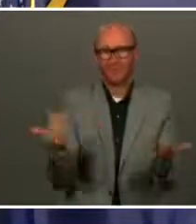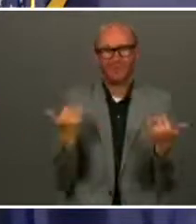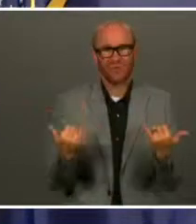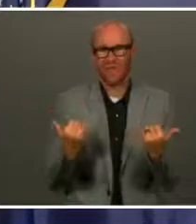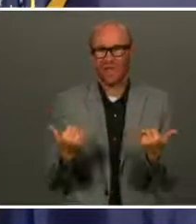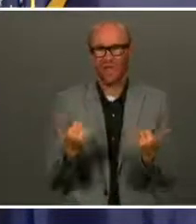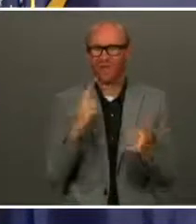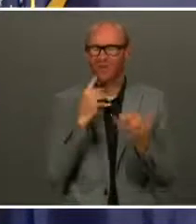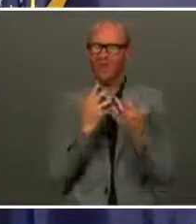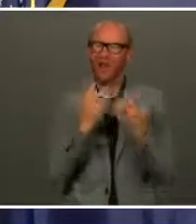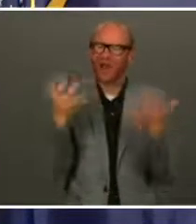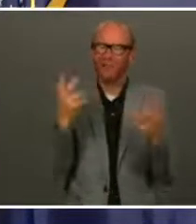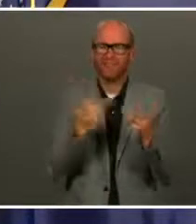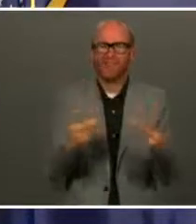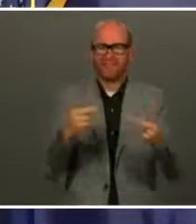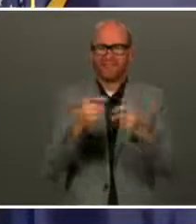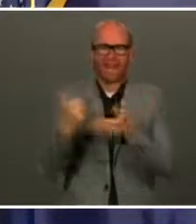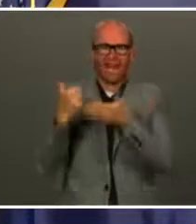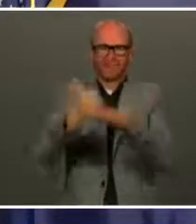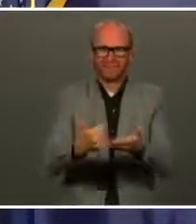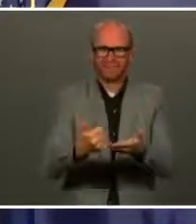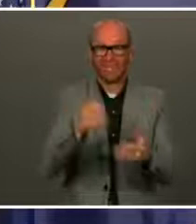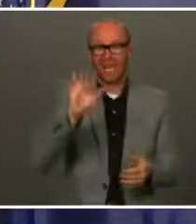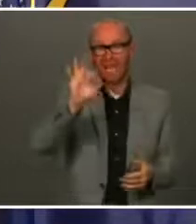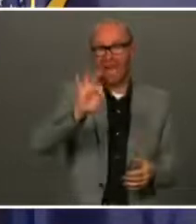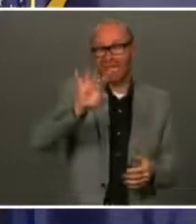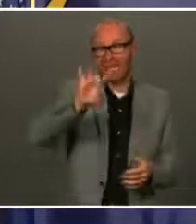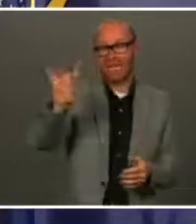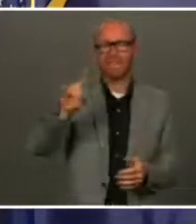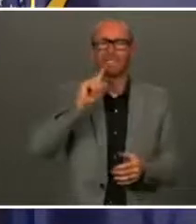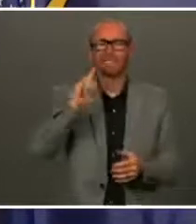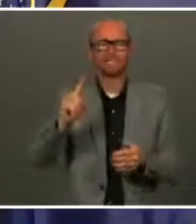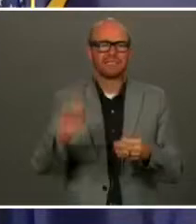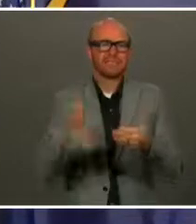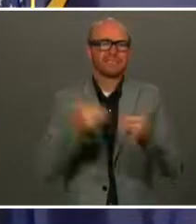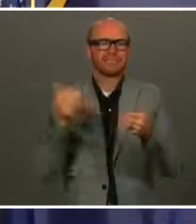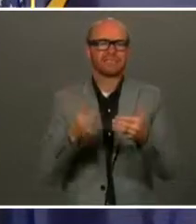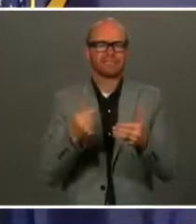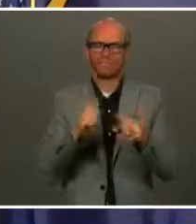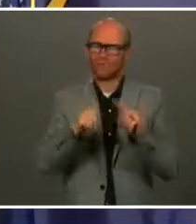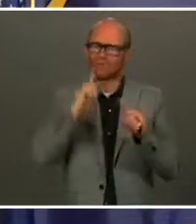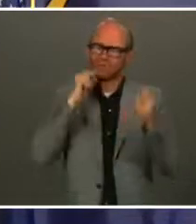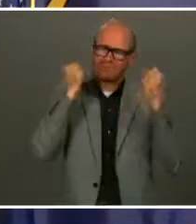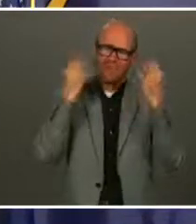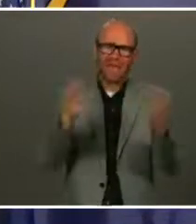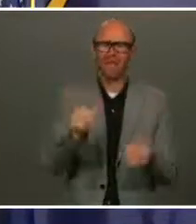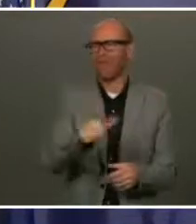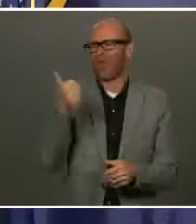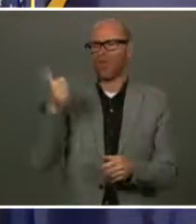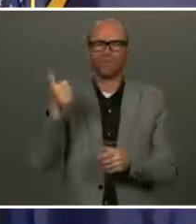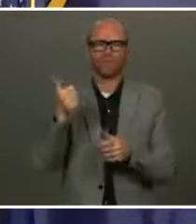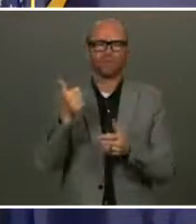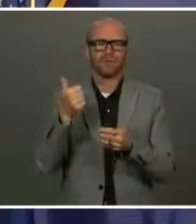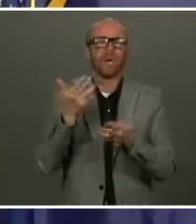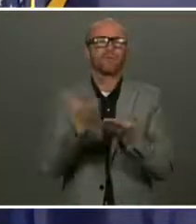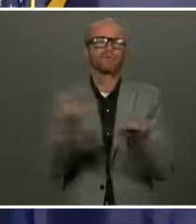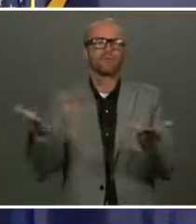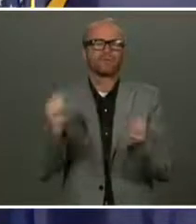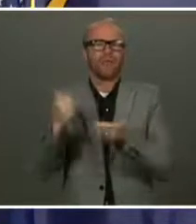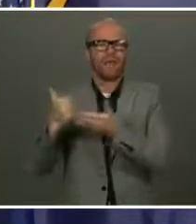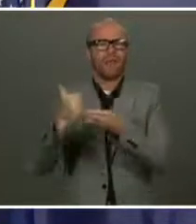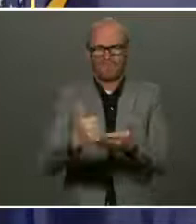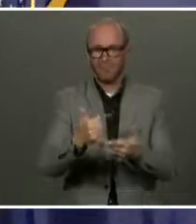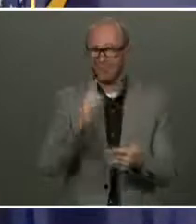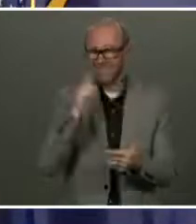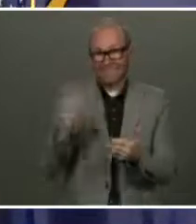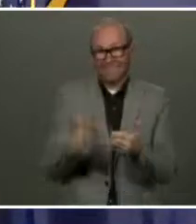lots of institutions that can help with that. 988 being the easiest, but there are many others and easy to find in the